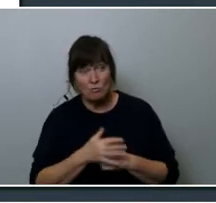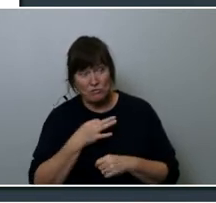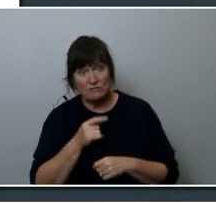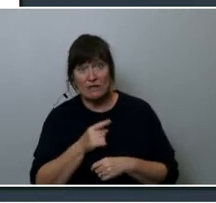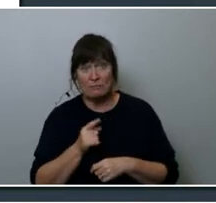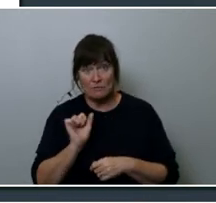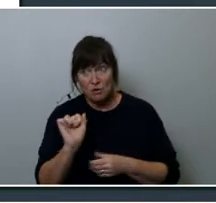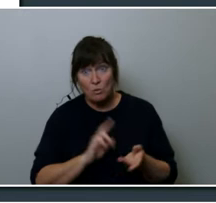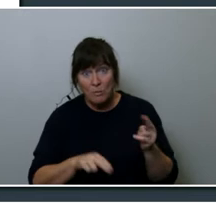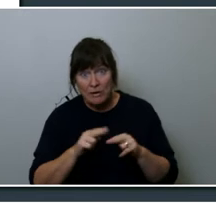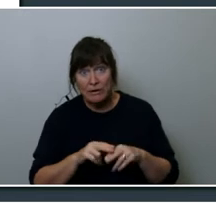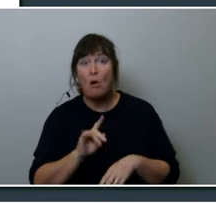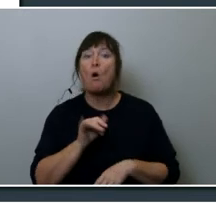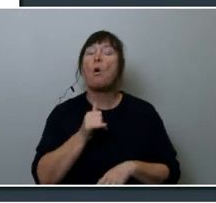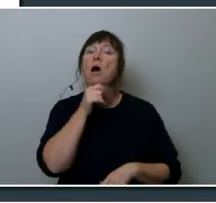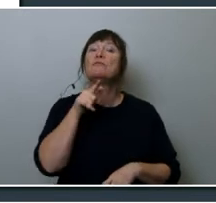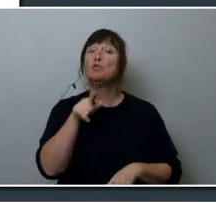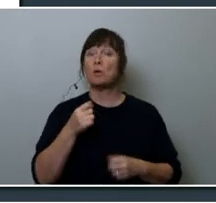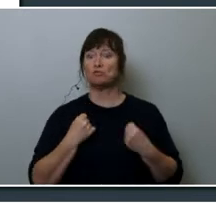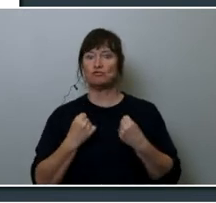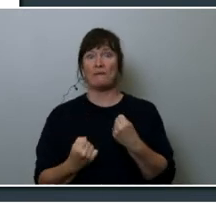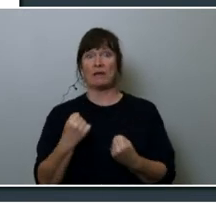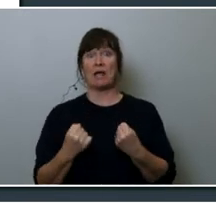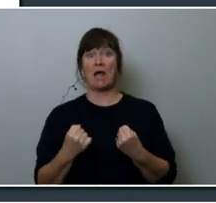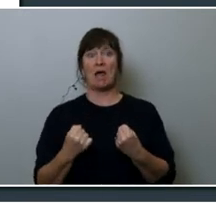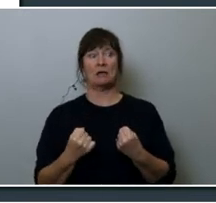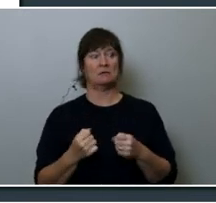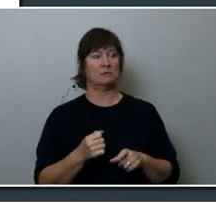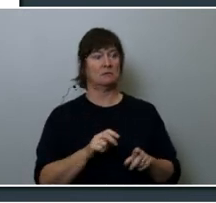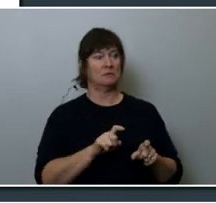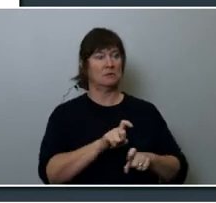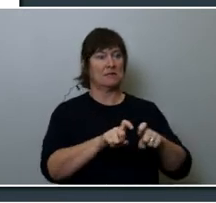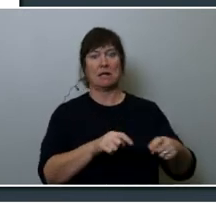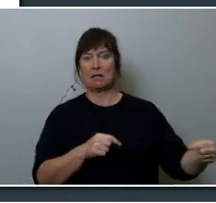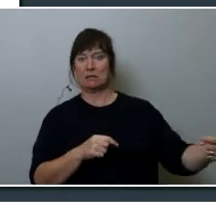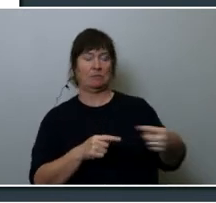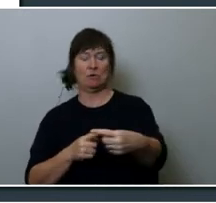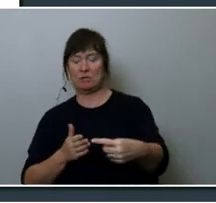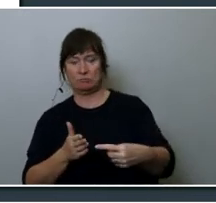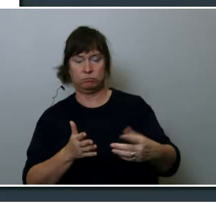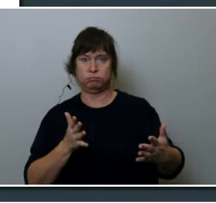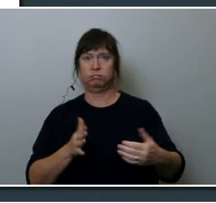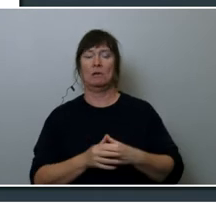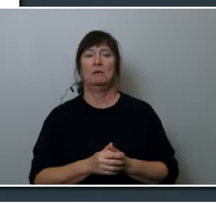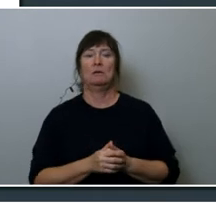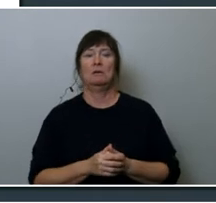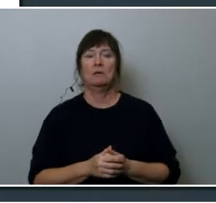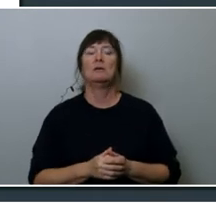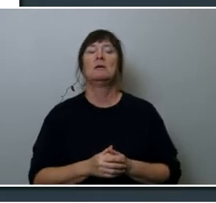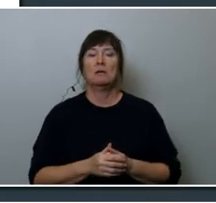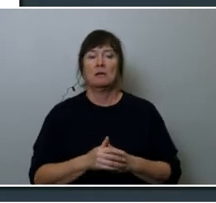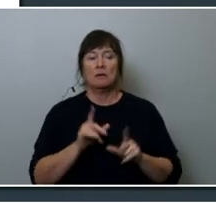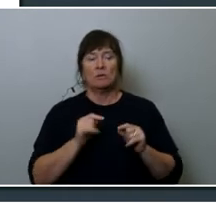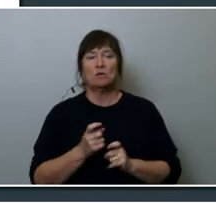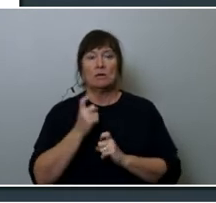What would you do if you were driving the car? And yeah, so there's many different factors. We do care about